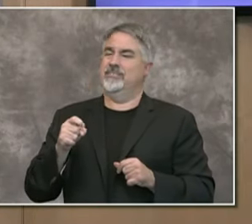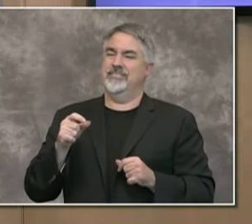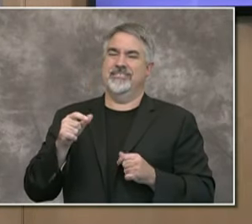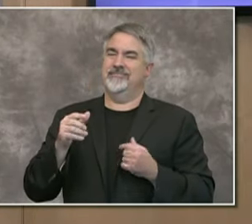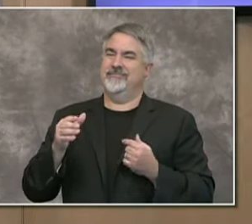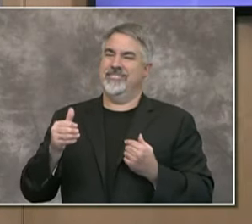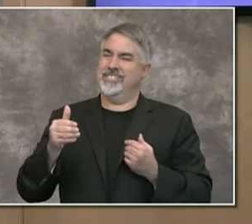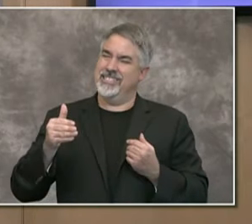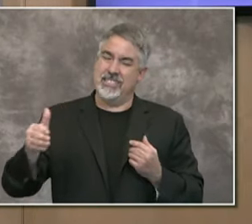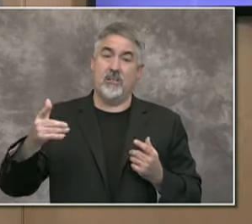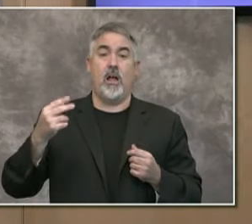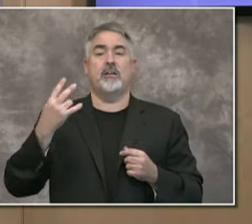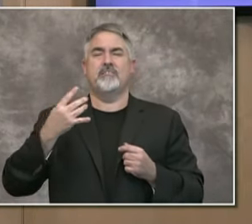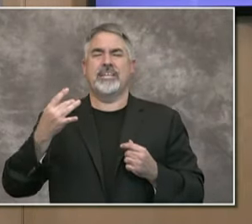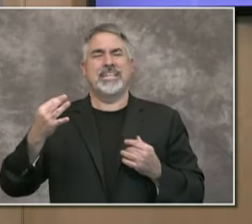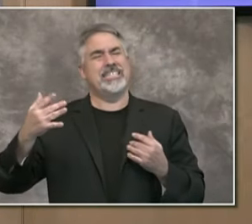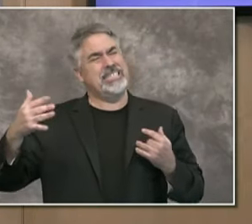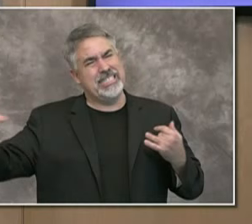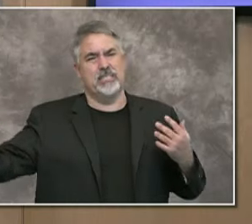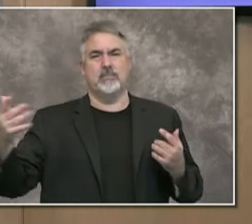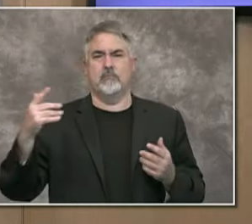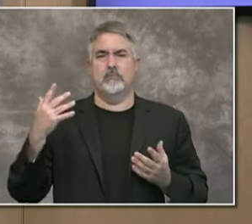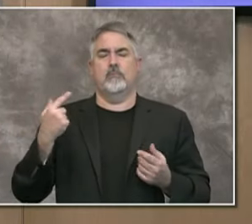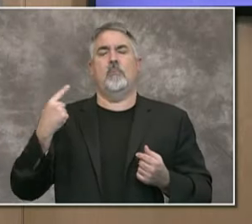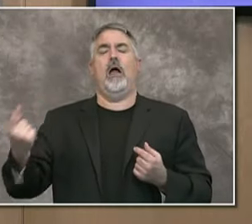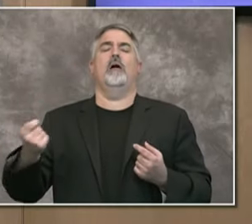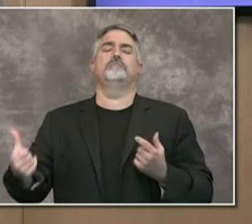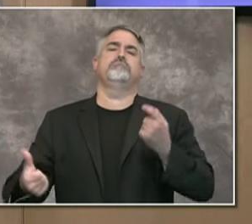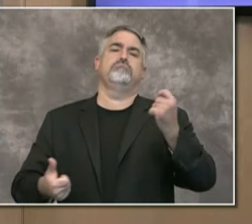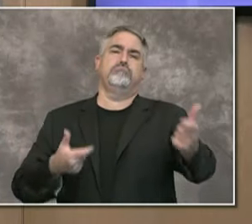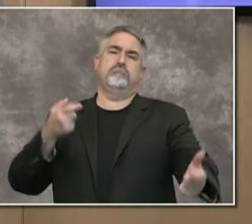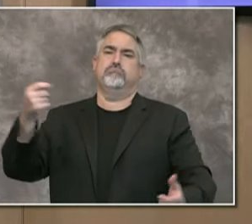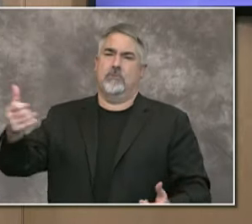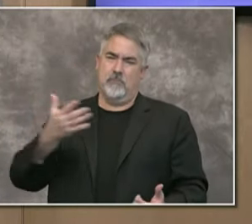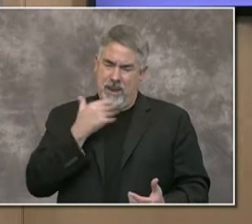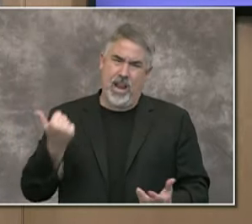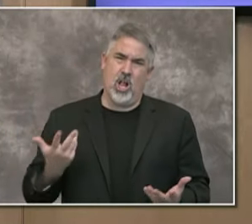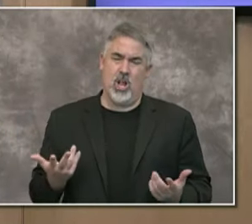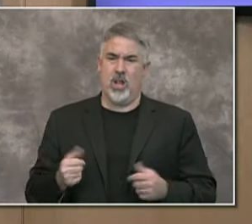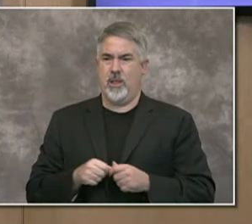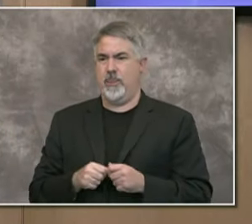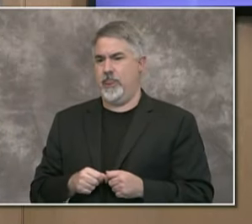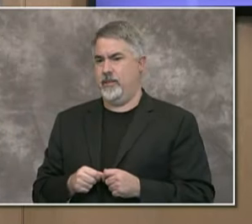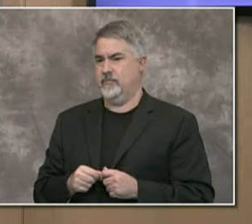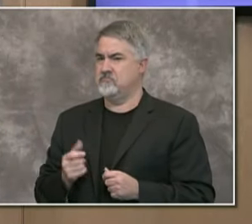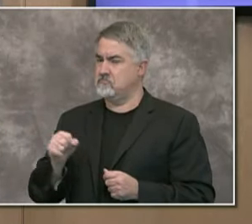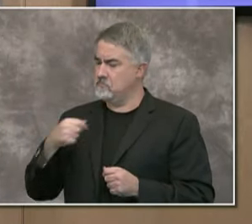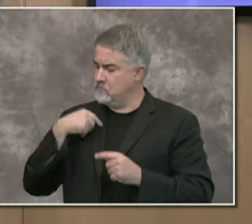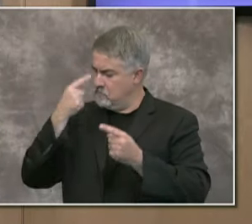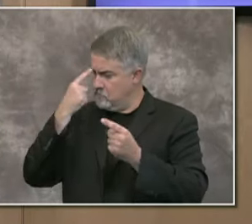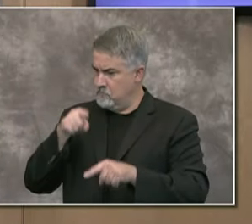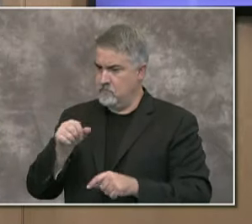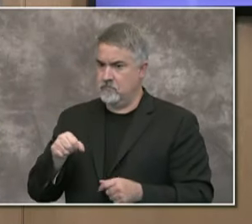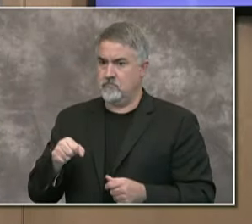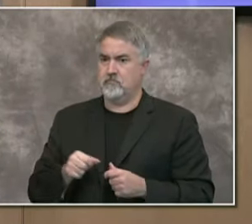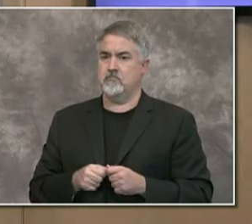time. So yes, I would concur that it is some positive,